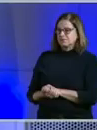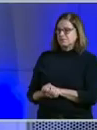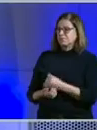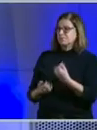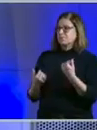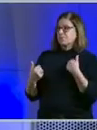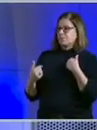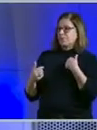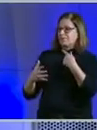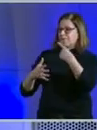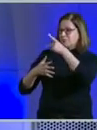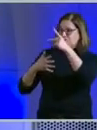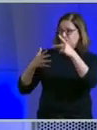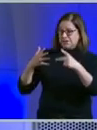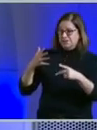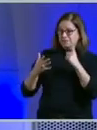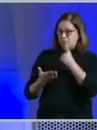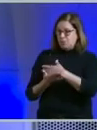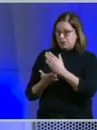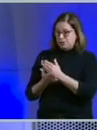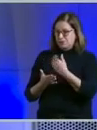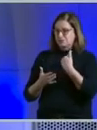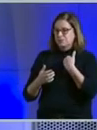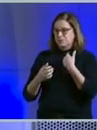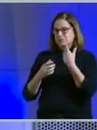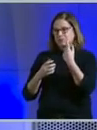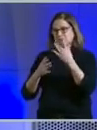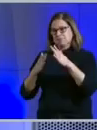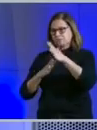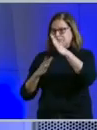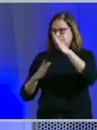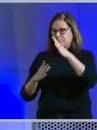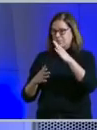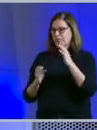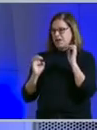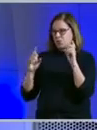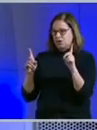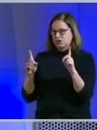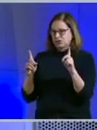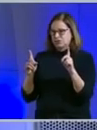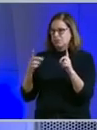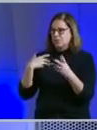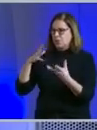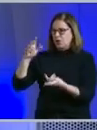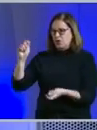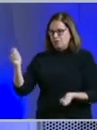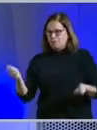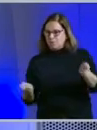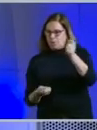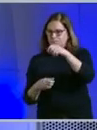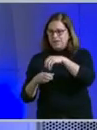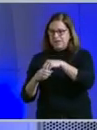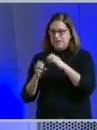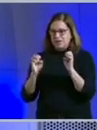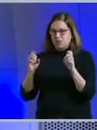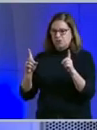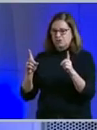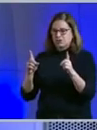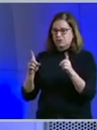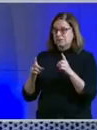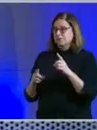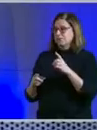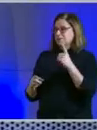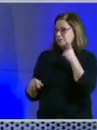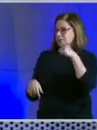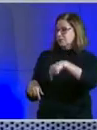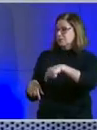reform. And from the day he was elected in the primary, he started focusing on it. And